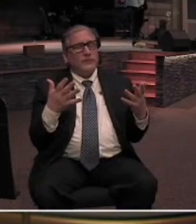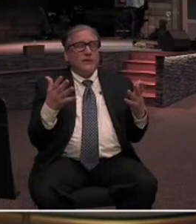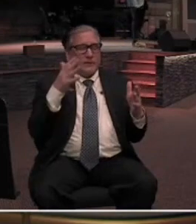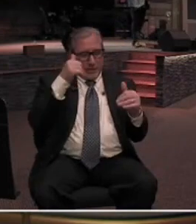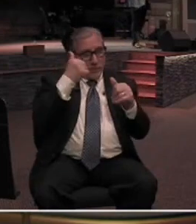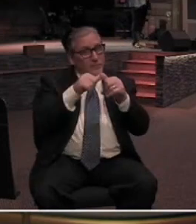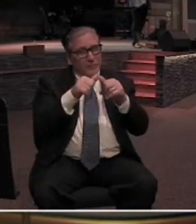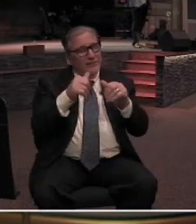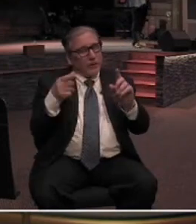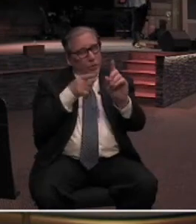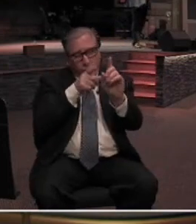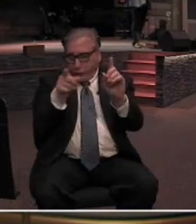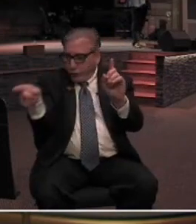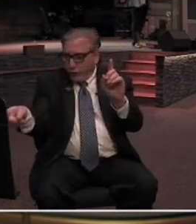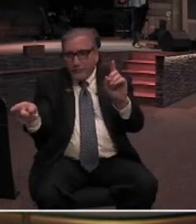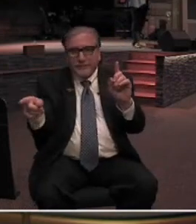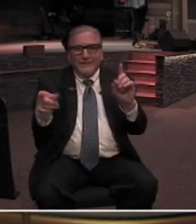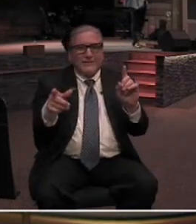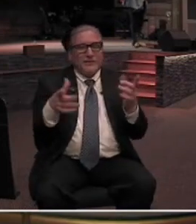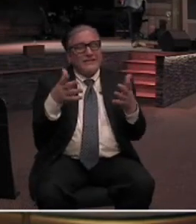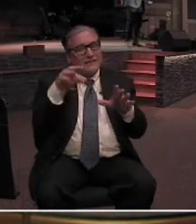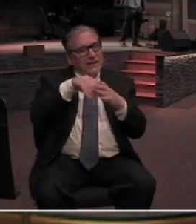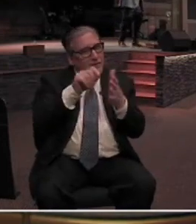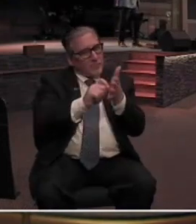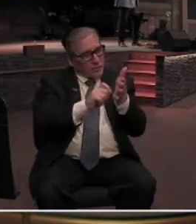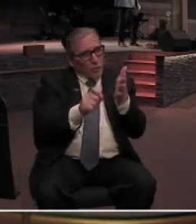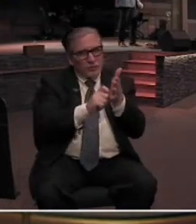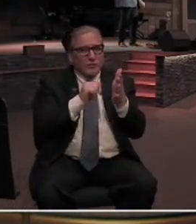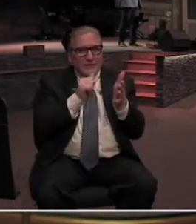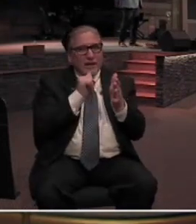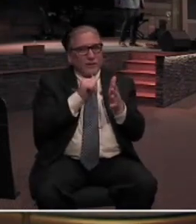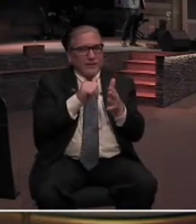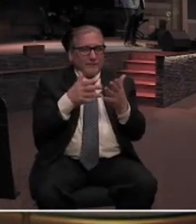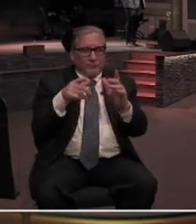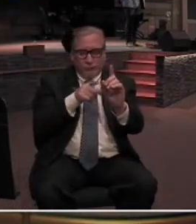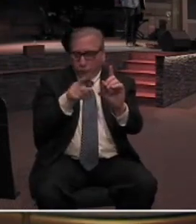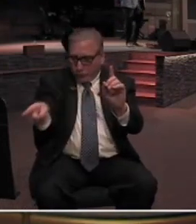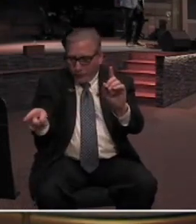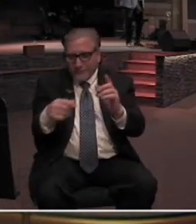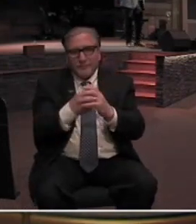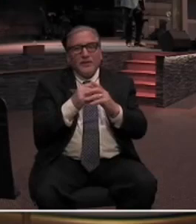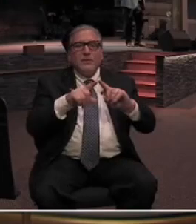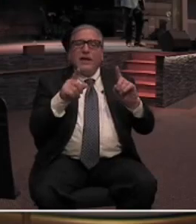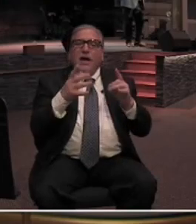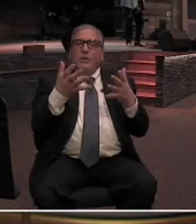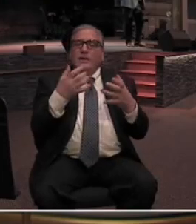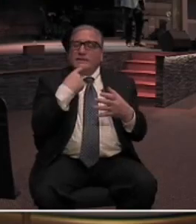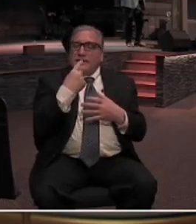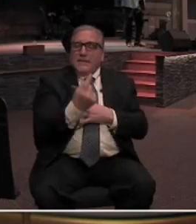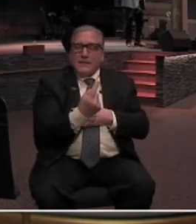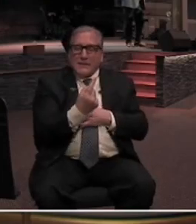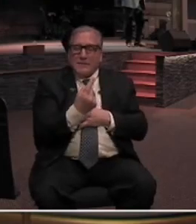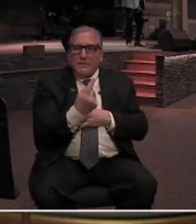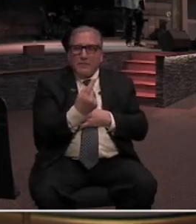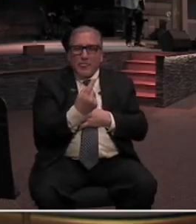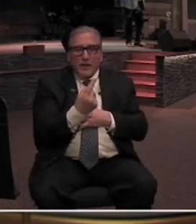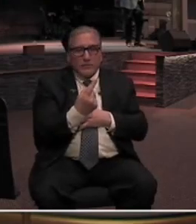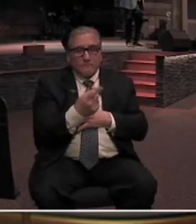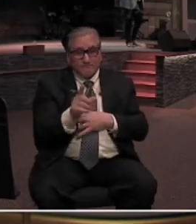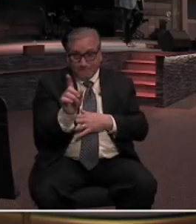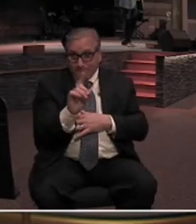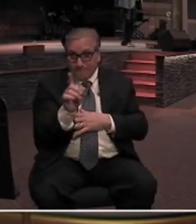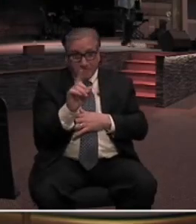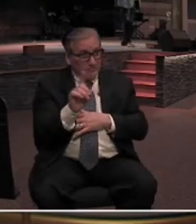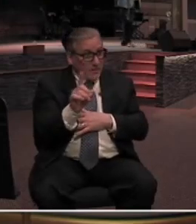my rule, it's not a rabbit trail if it's in my notes. So it's in my notes. So let me throw this in here. Woe to any